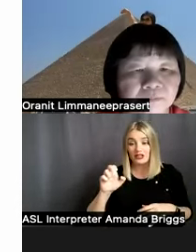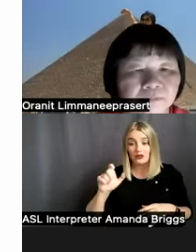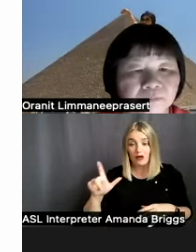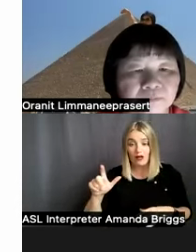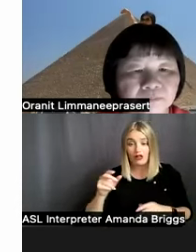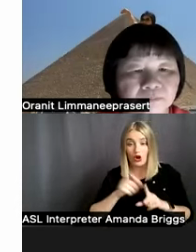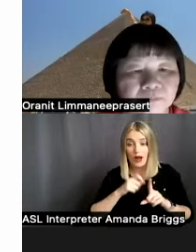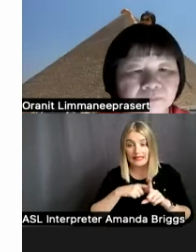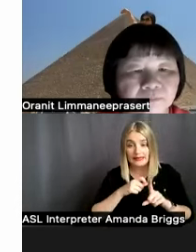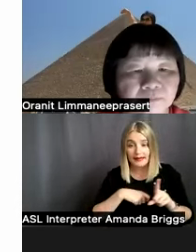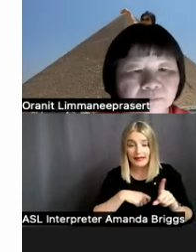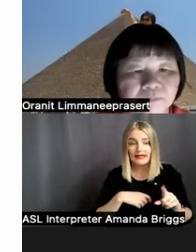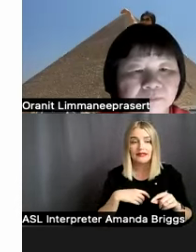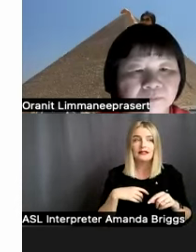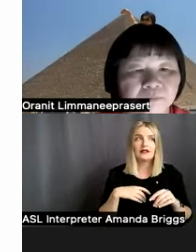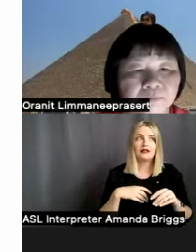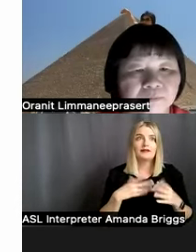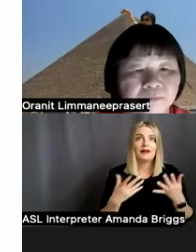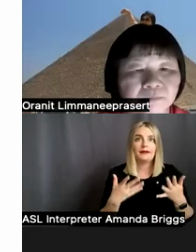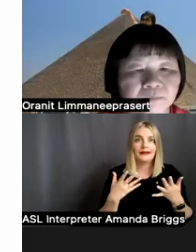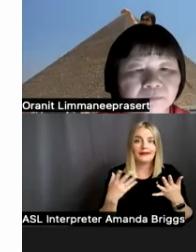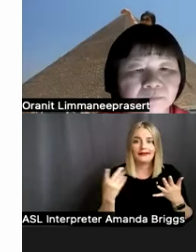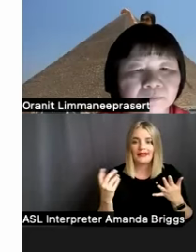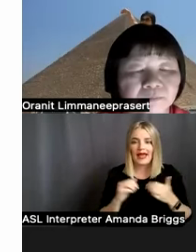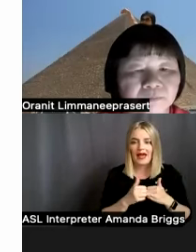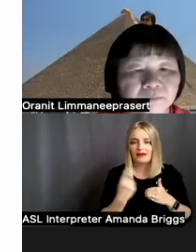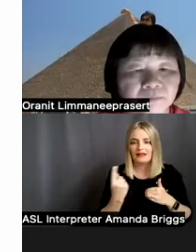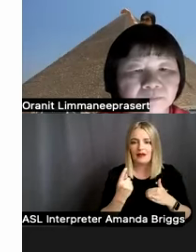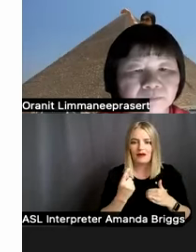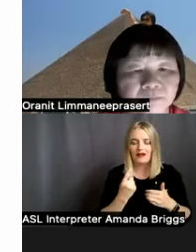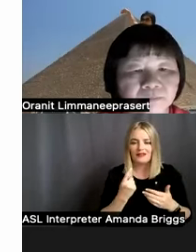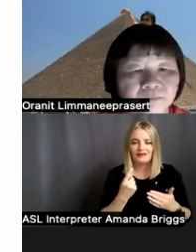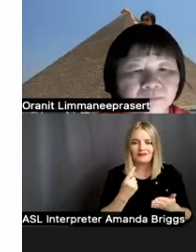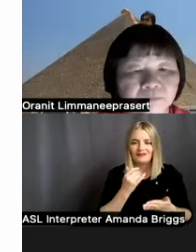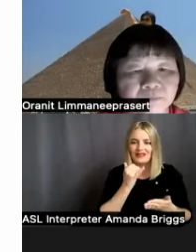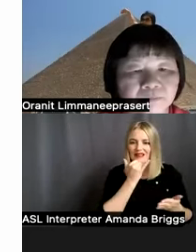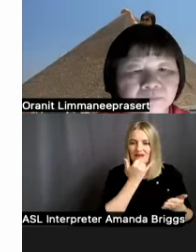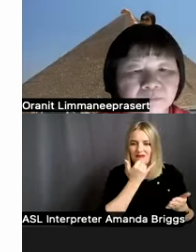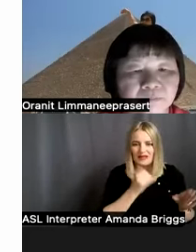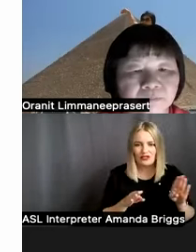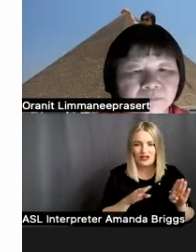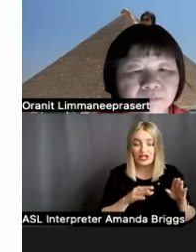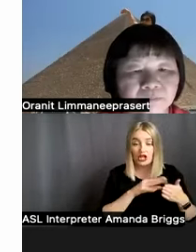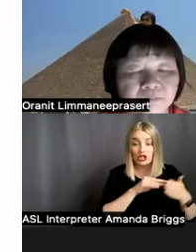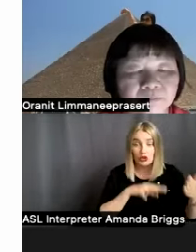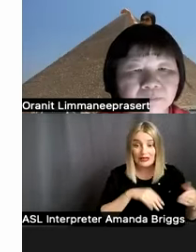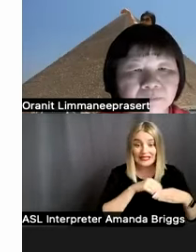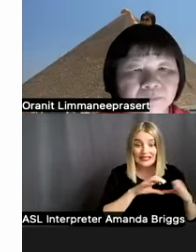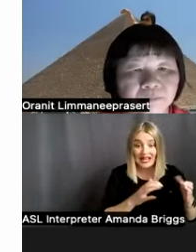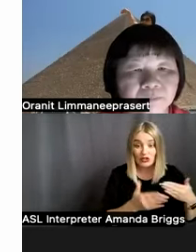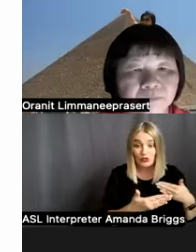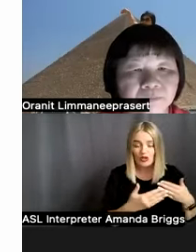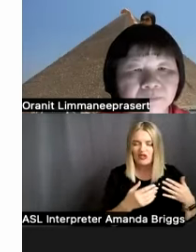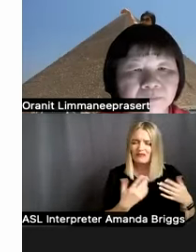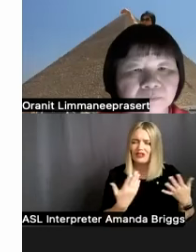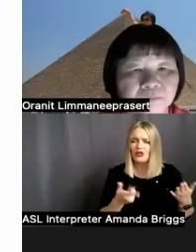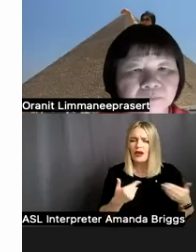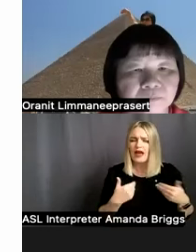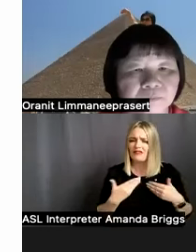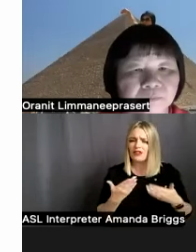could also stem from how someone may have mistreated a student in a classroom, all of which rise to the level where you have the right to